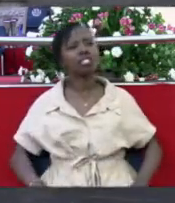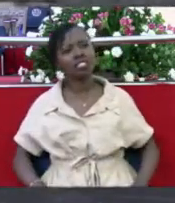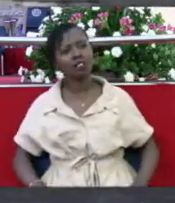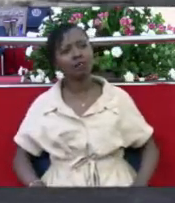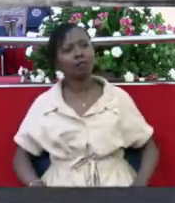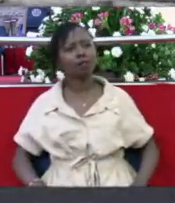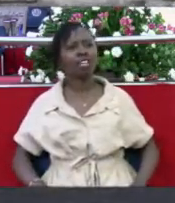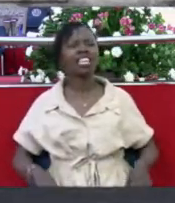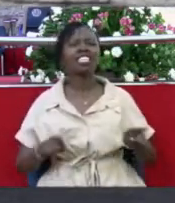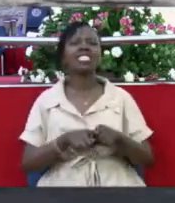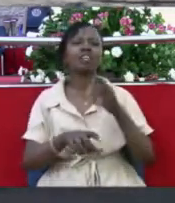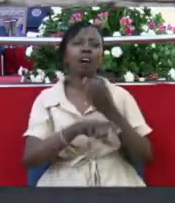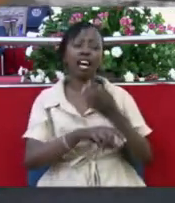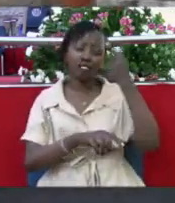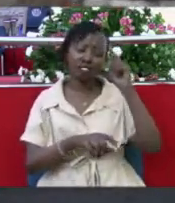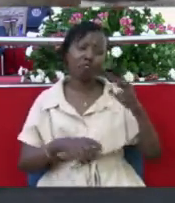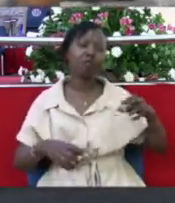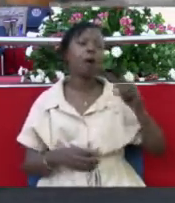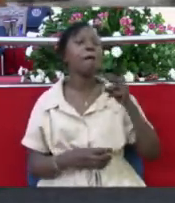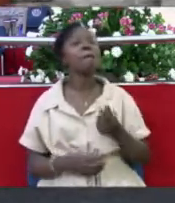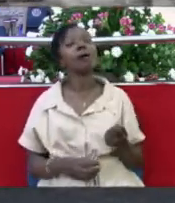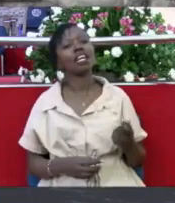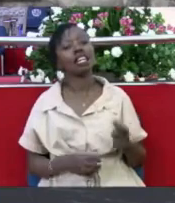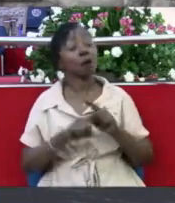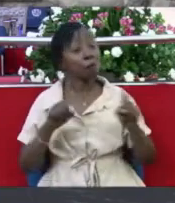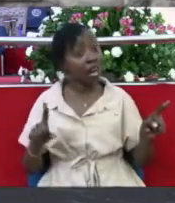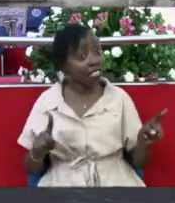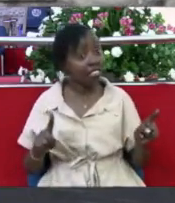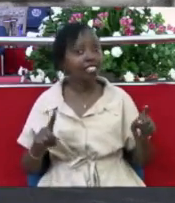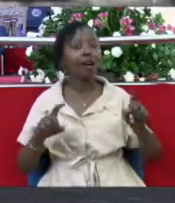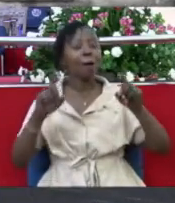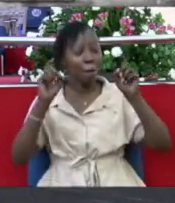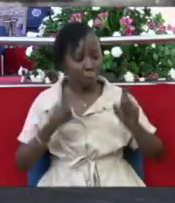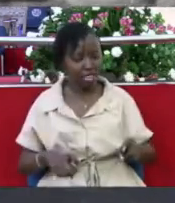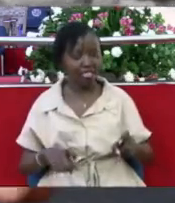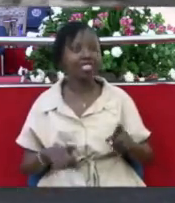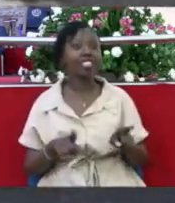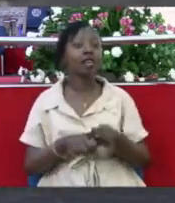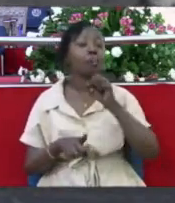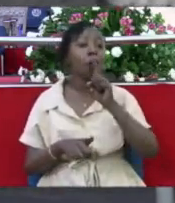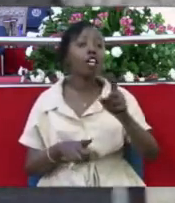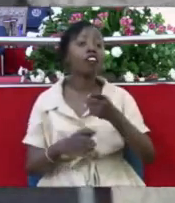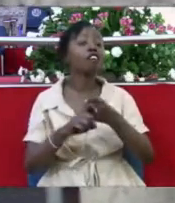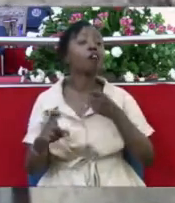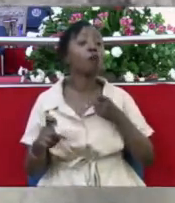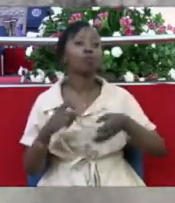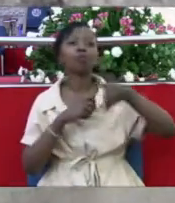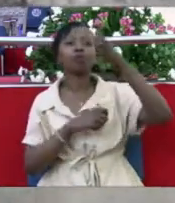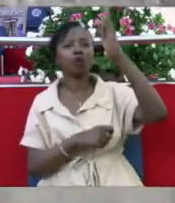on your pocket. But it is a requirement of God. It